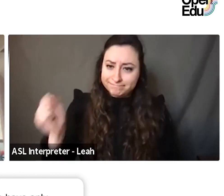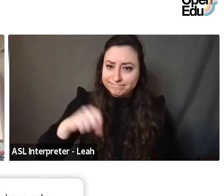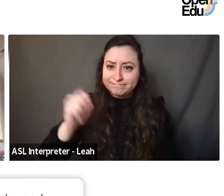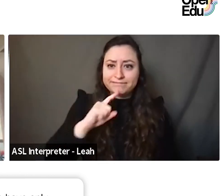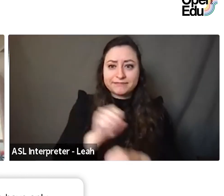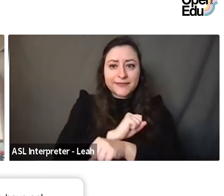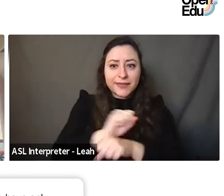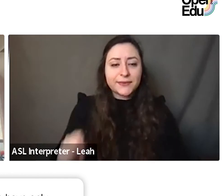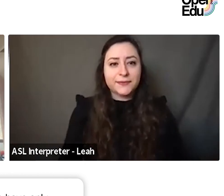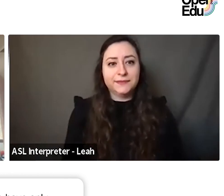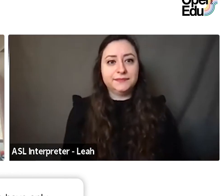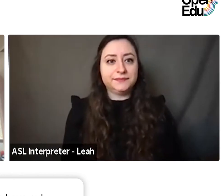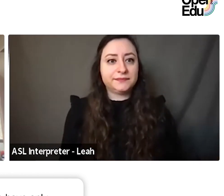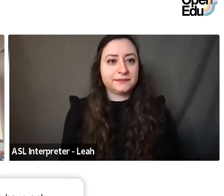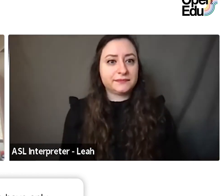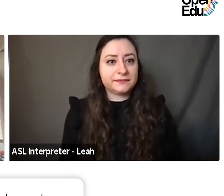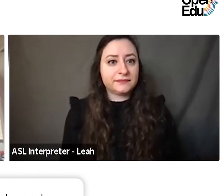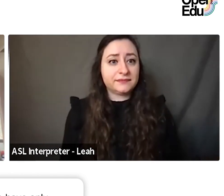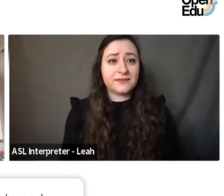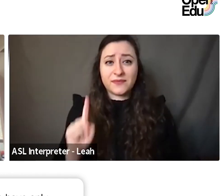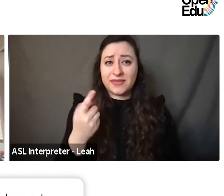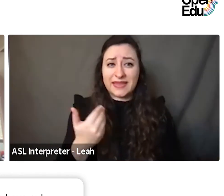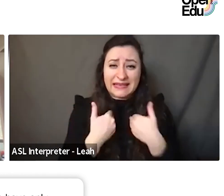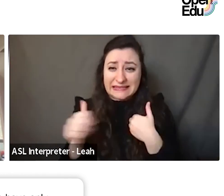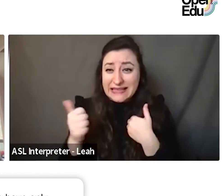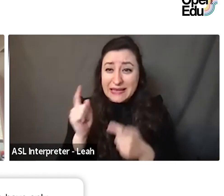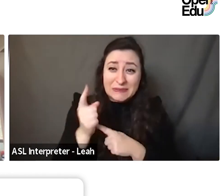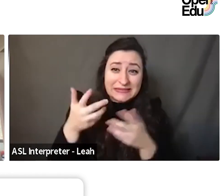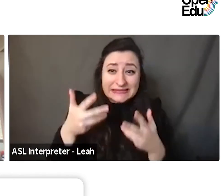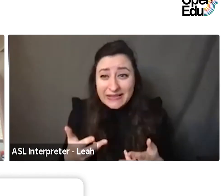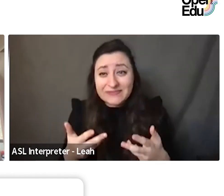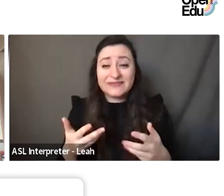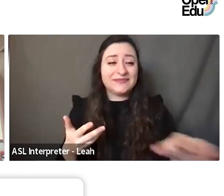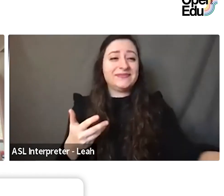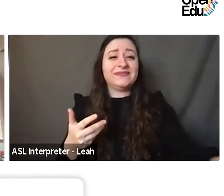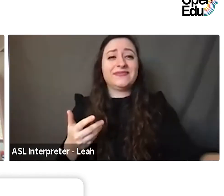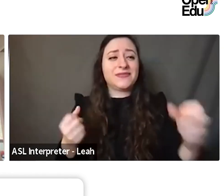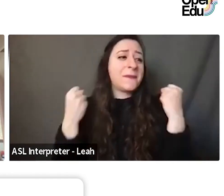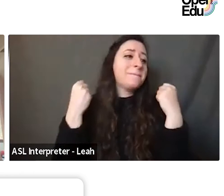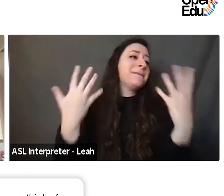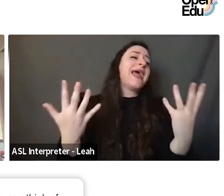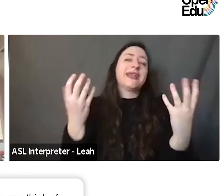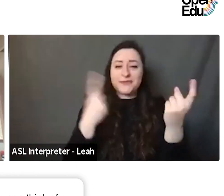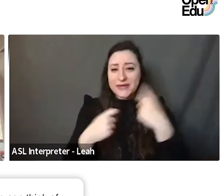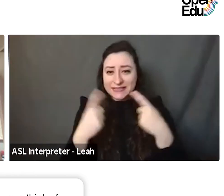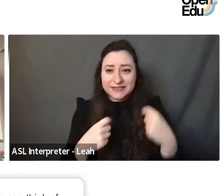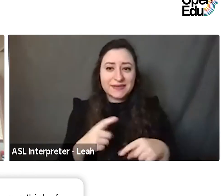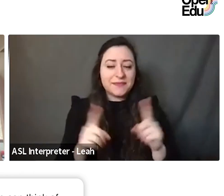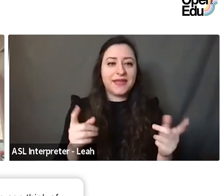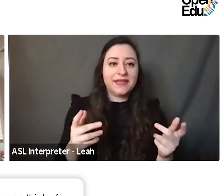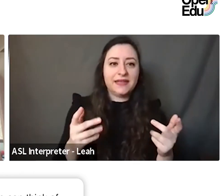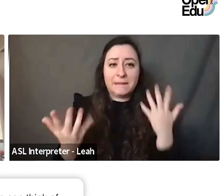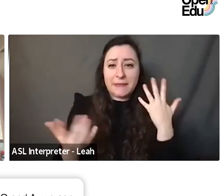Absolutely. And we have only about 10 minutes left. There's so many more questions. Maybe we can think